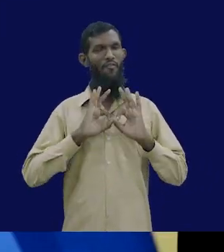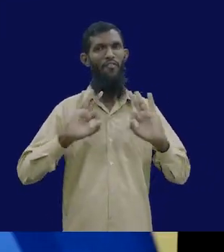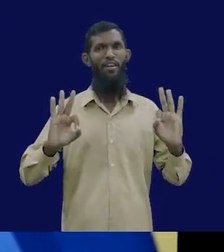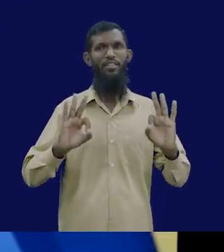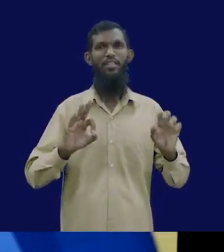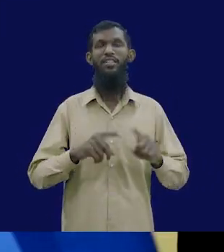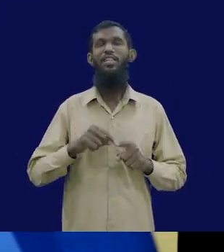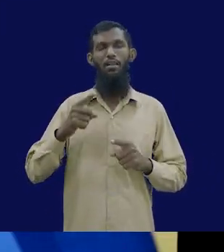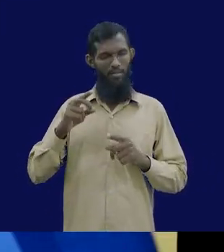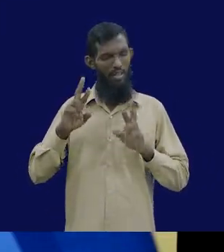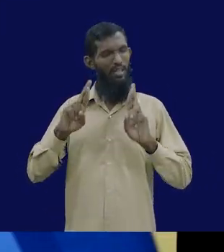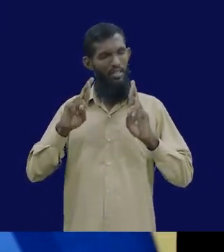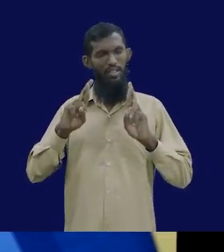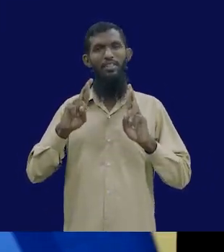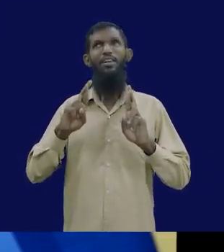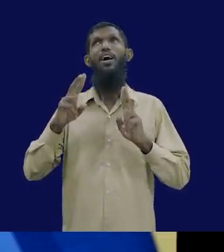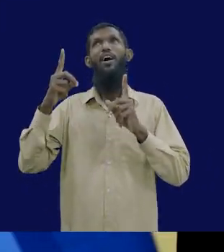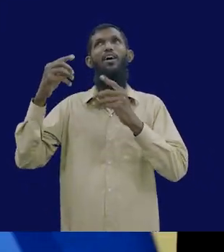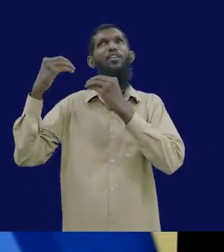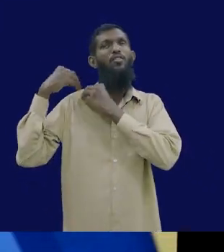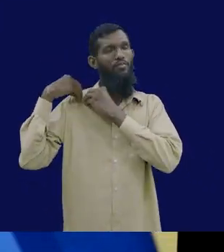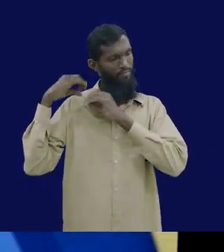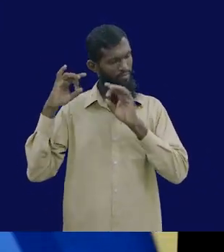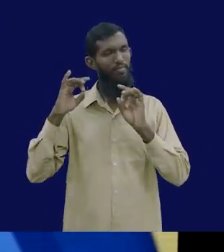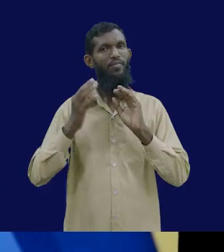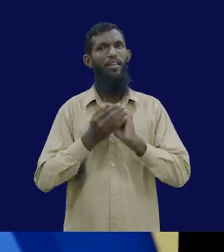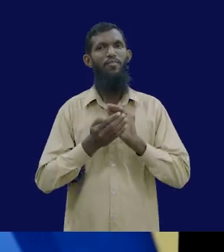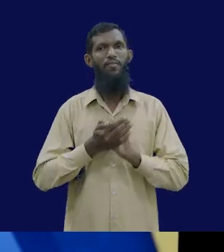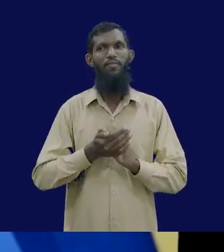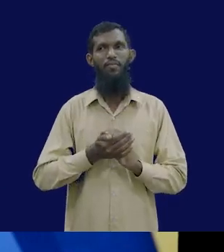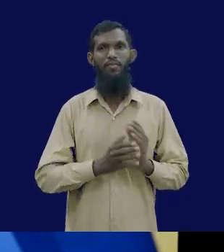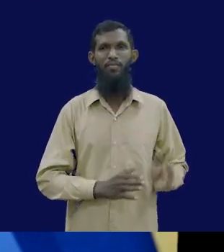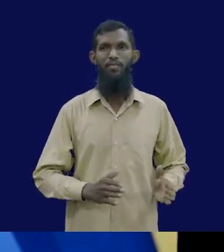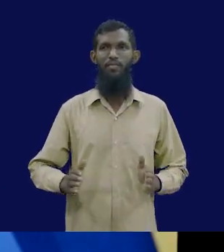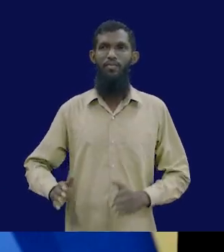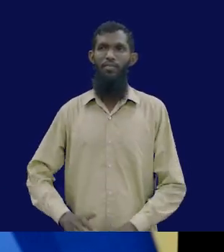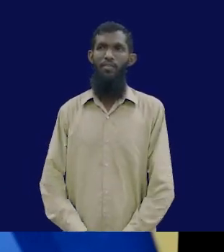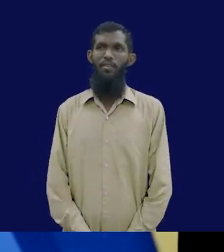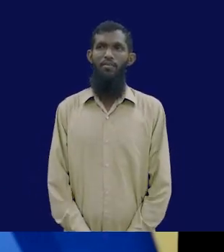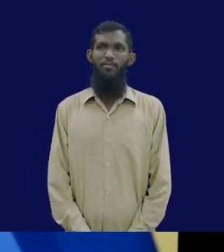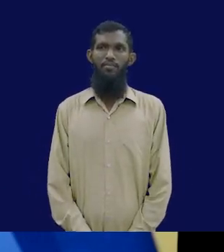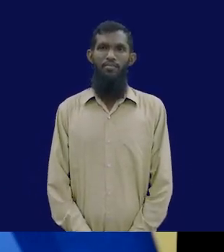rejuvenated, and the reward is established by the will of Allah subhanahu wa ta'ala.